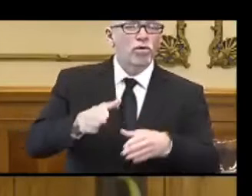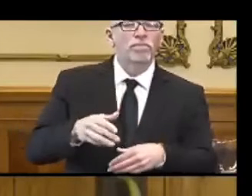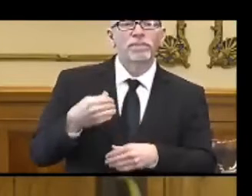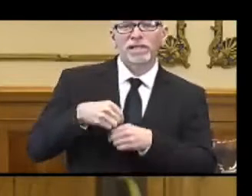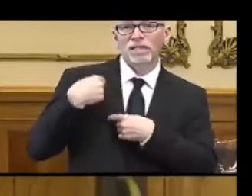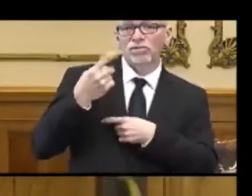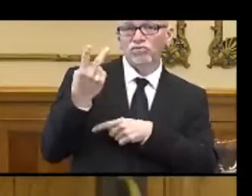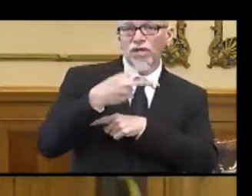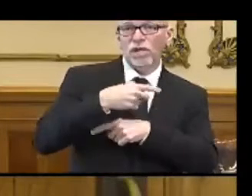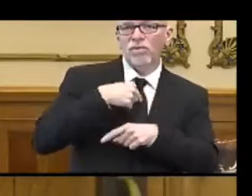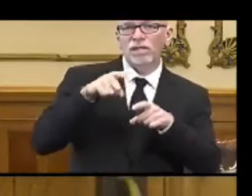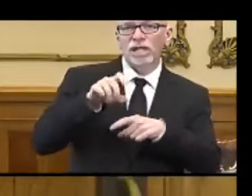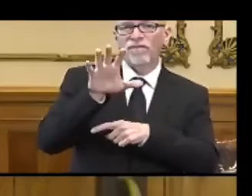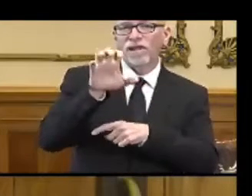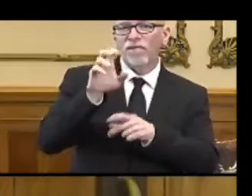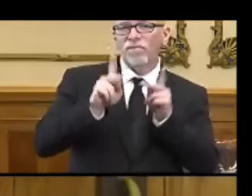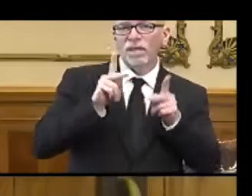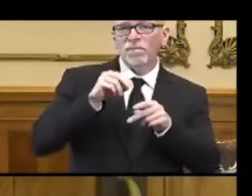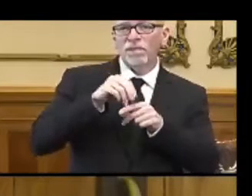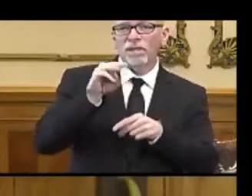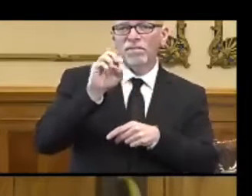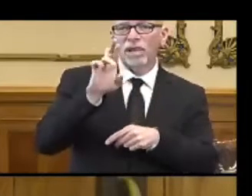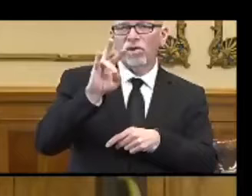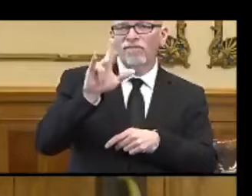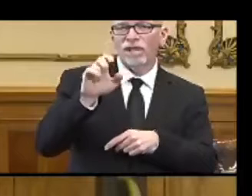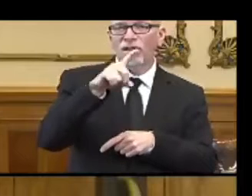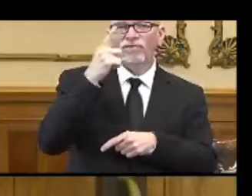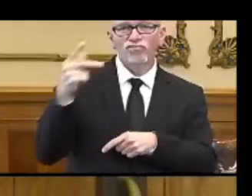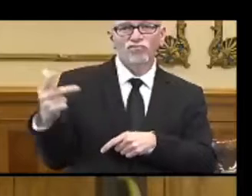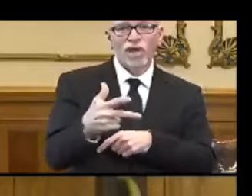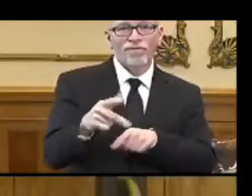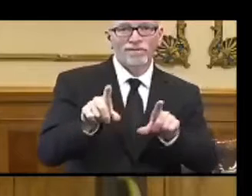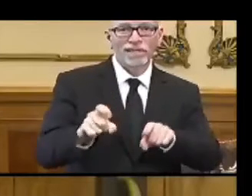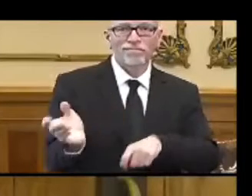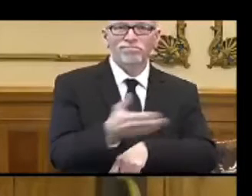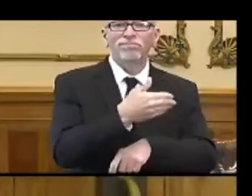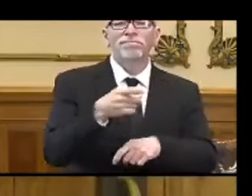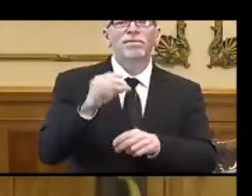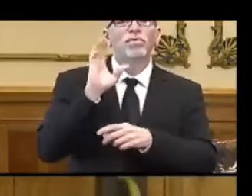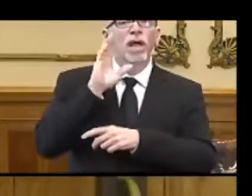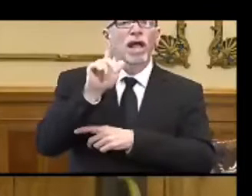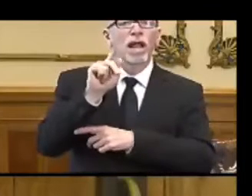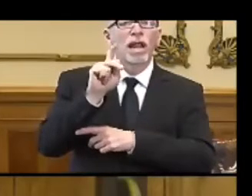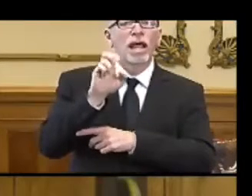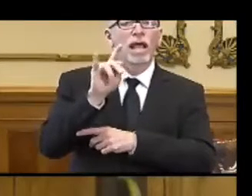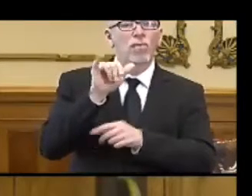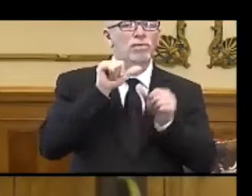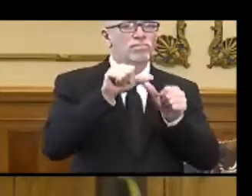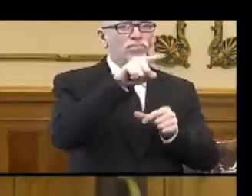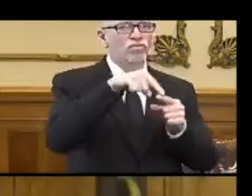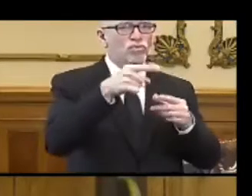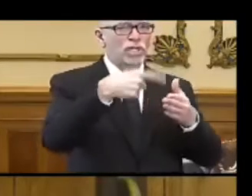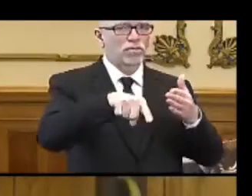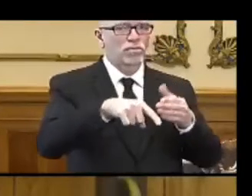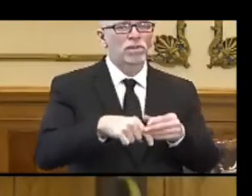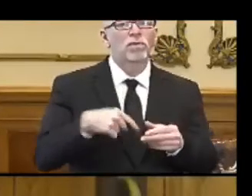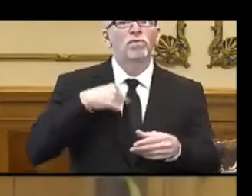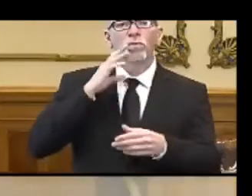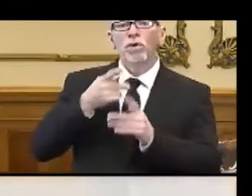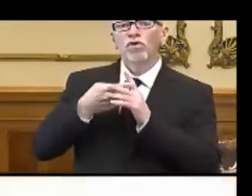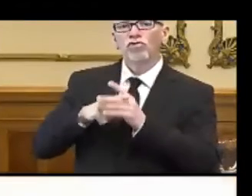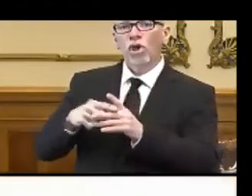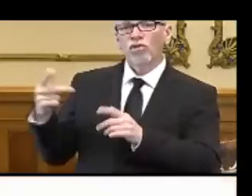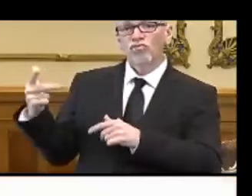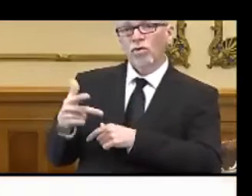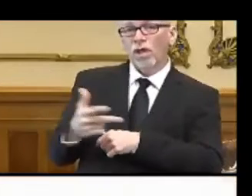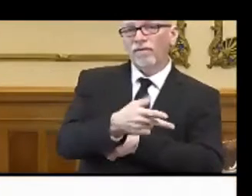500 people in our drive-through clinic in Maryville, and will be in Lake County until early next week. We'll also be launching drive-through